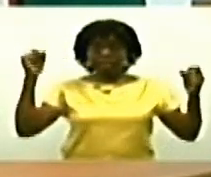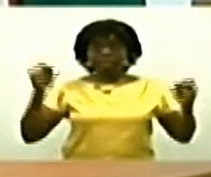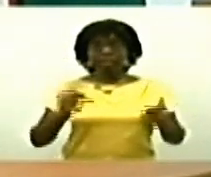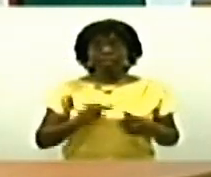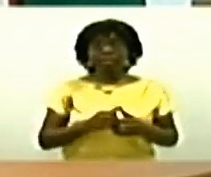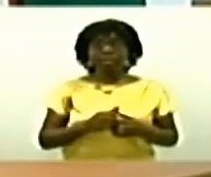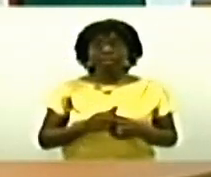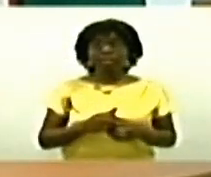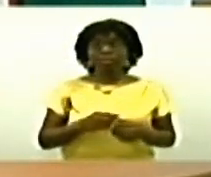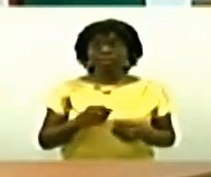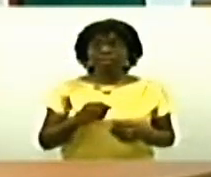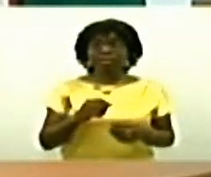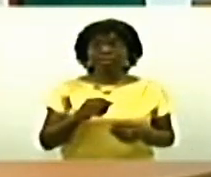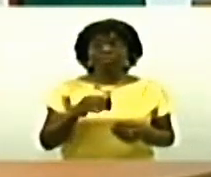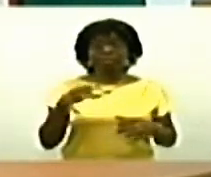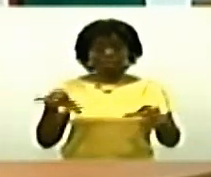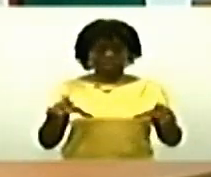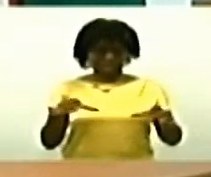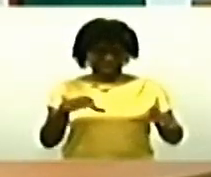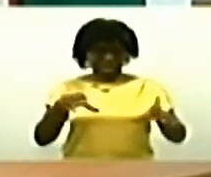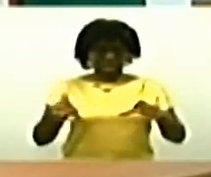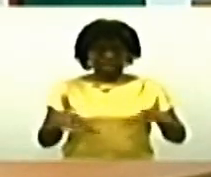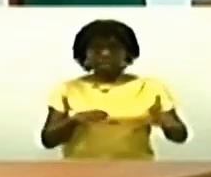it's an art and a science.